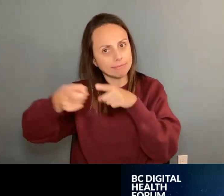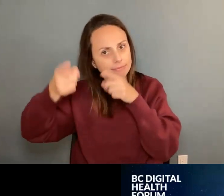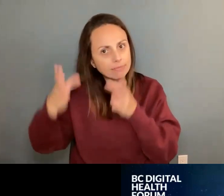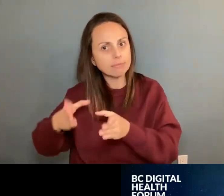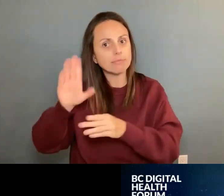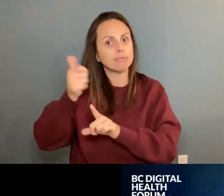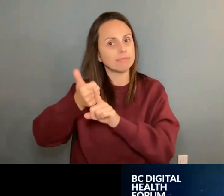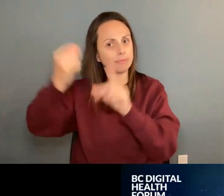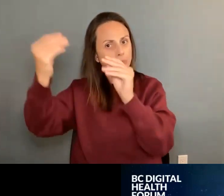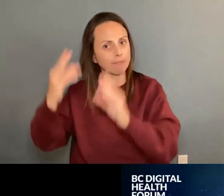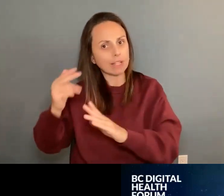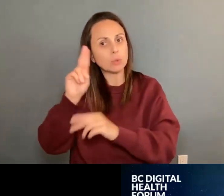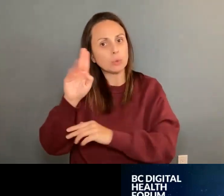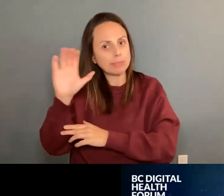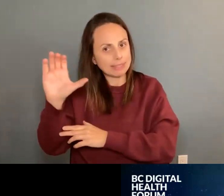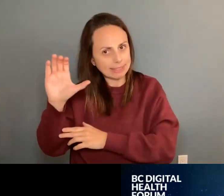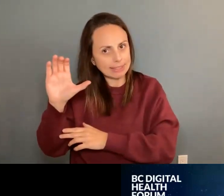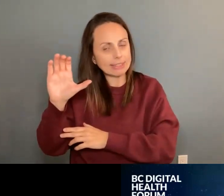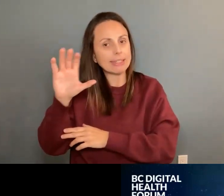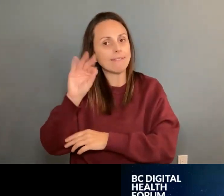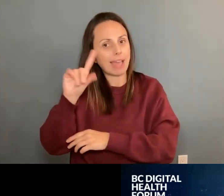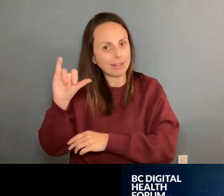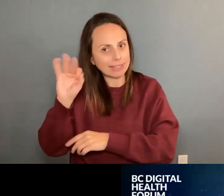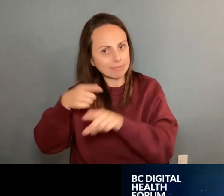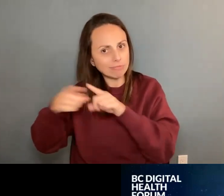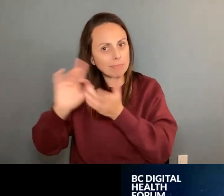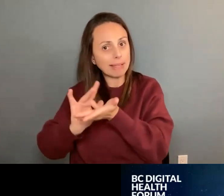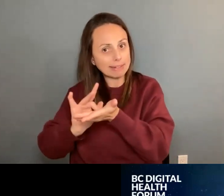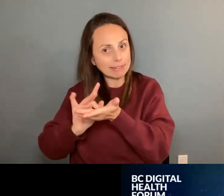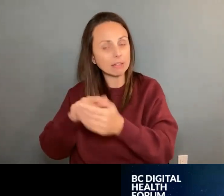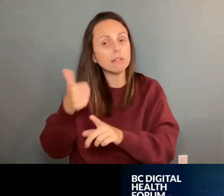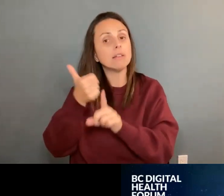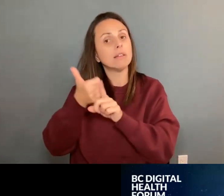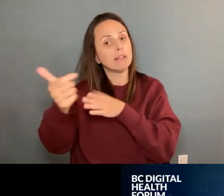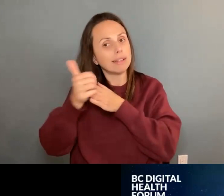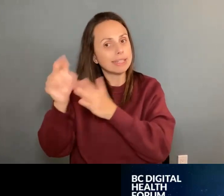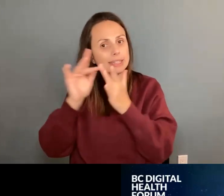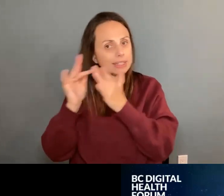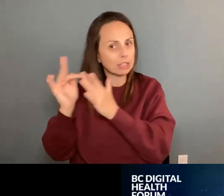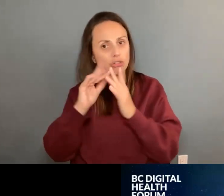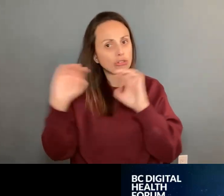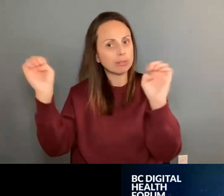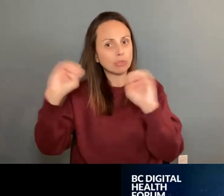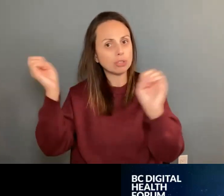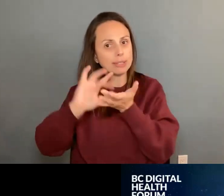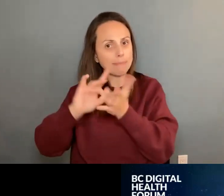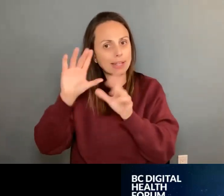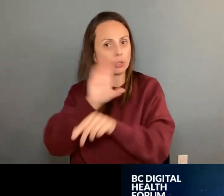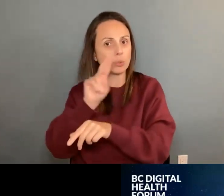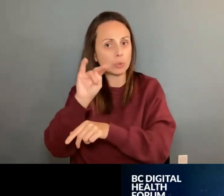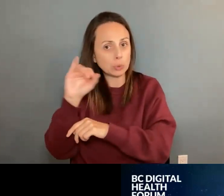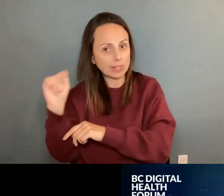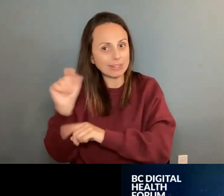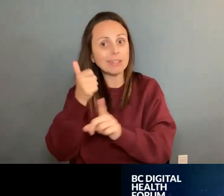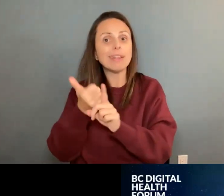a professor in the UBC Faculty of Medicine, and leads the Digital Emergency Medical Unit. He's